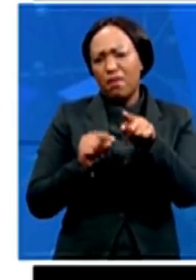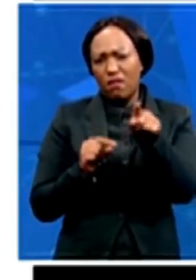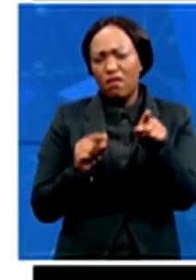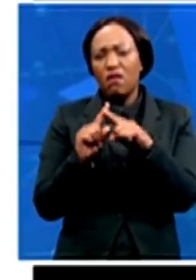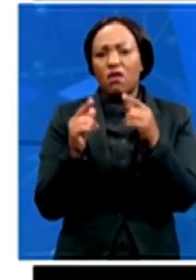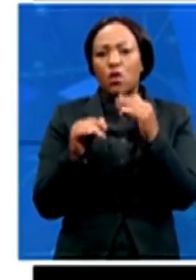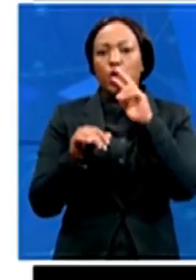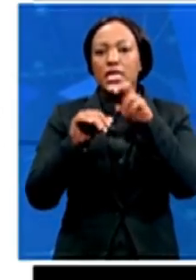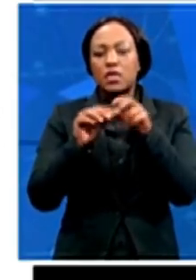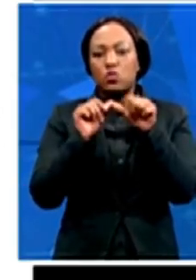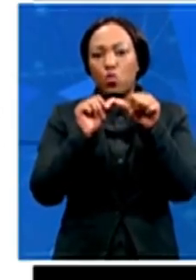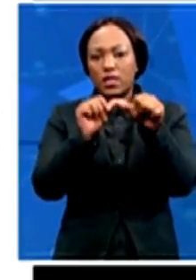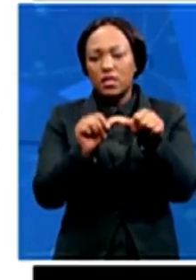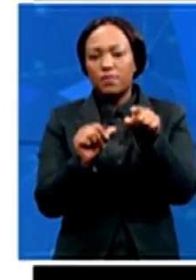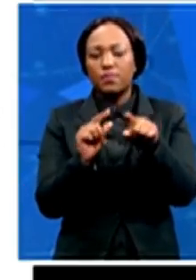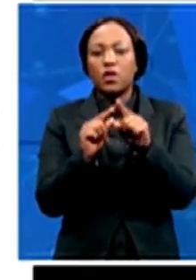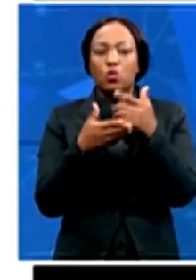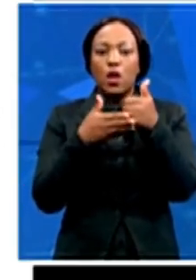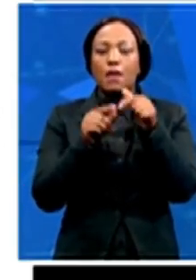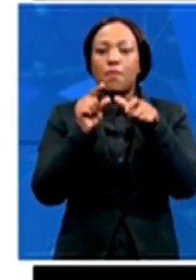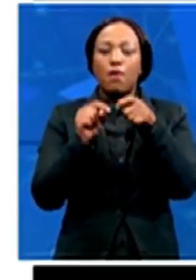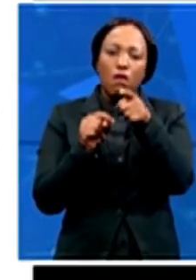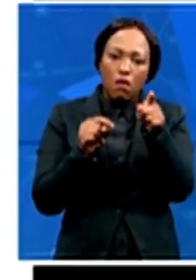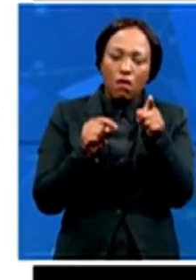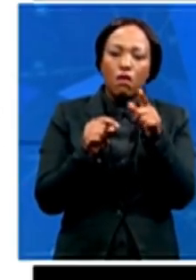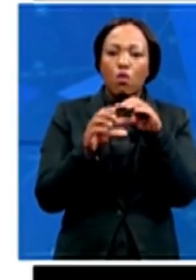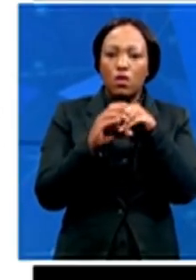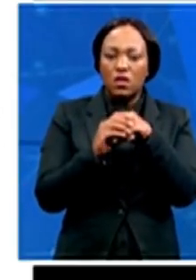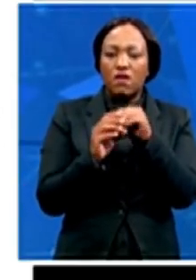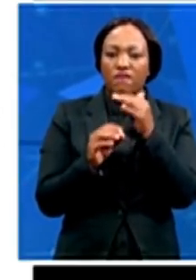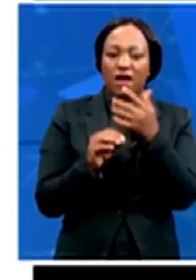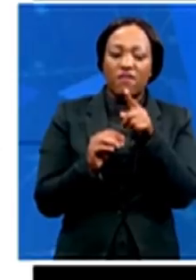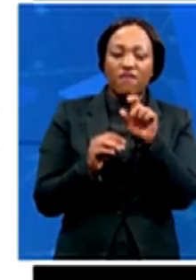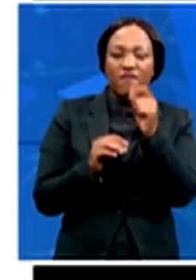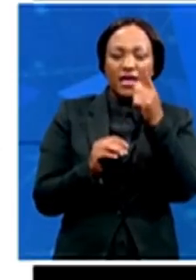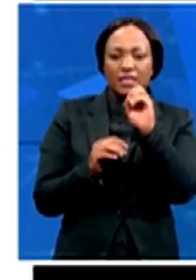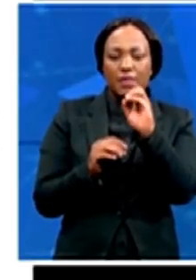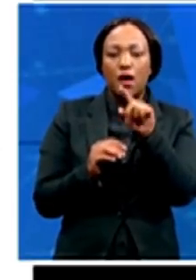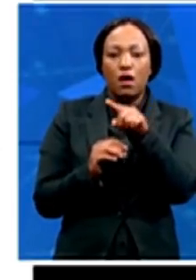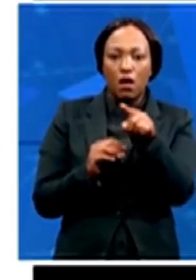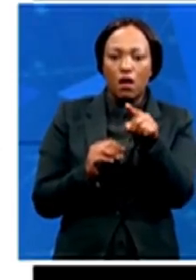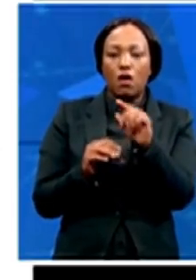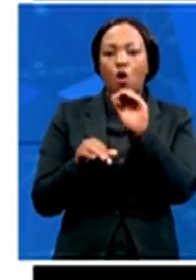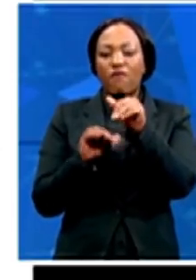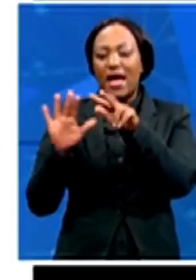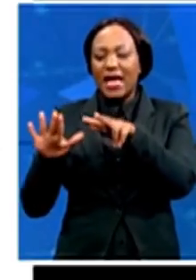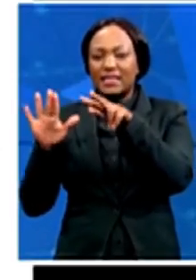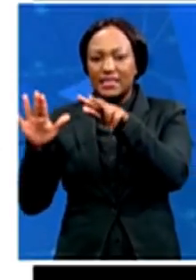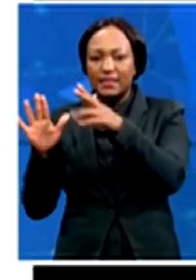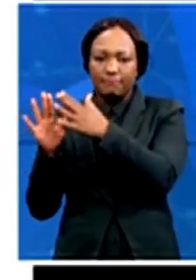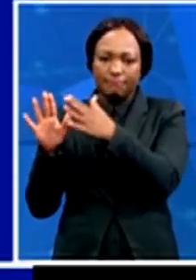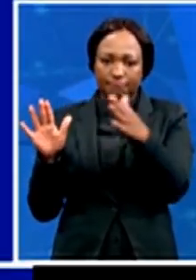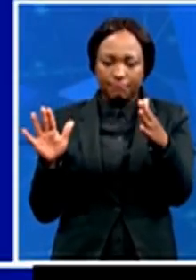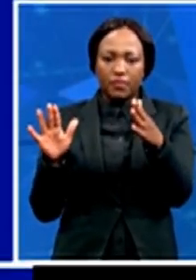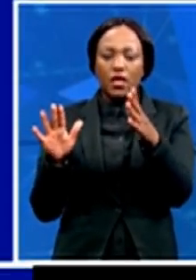over 35, but then from the 1st of September, also prepare for the over 18s, but keeping equity in mind as the key driver for